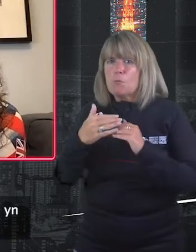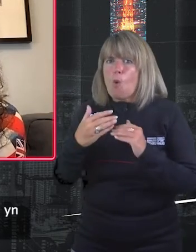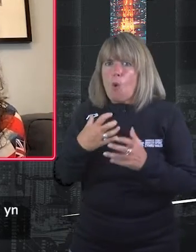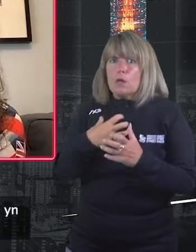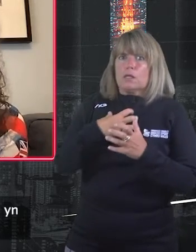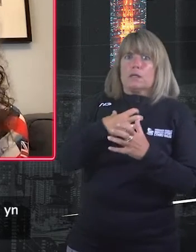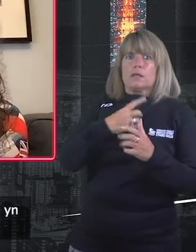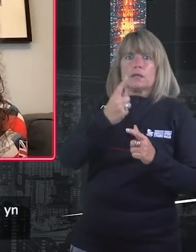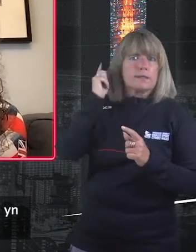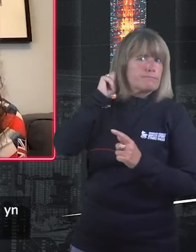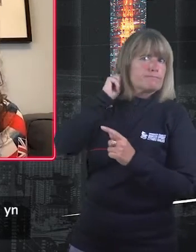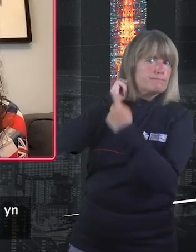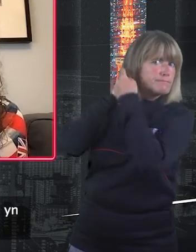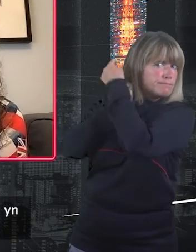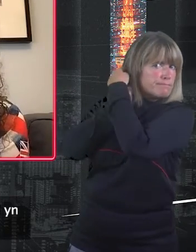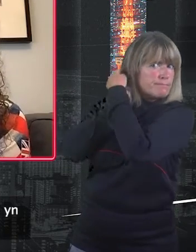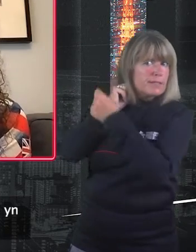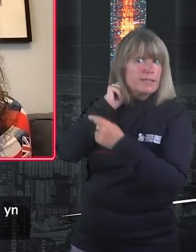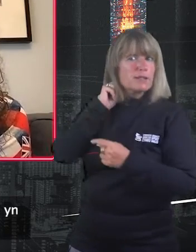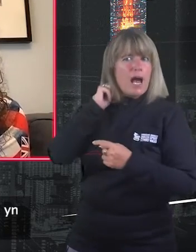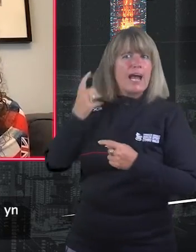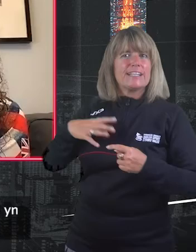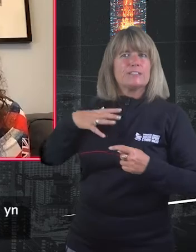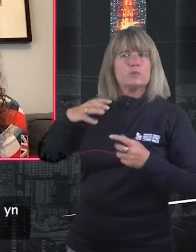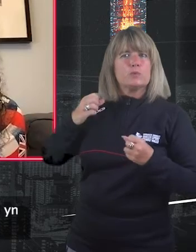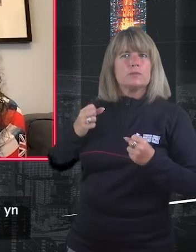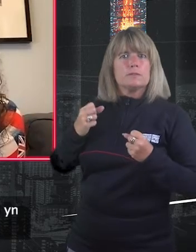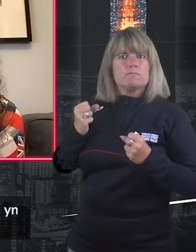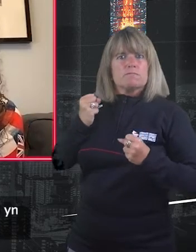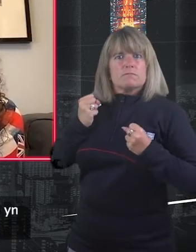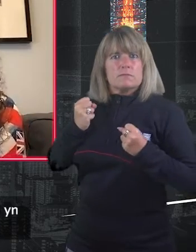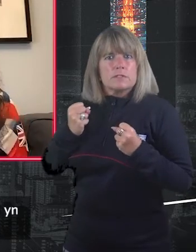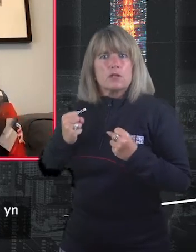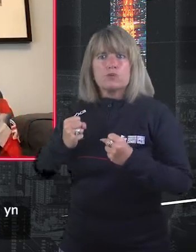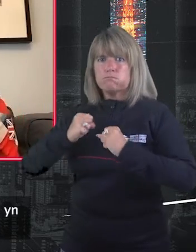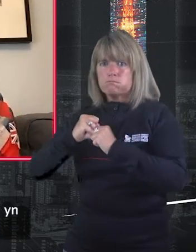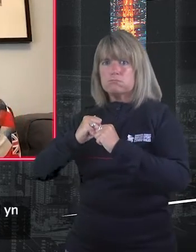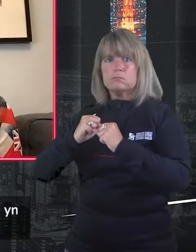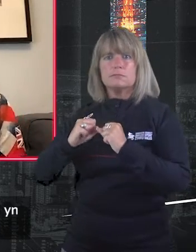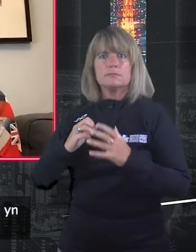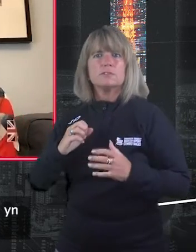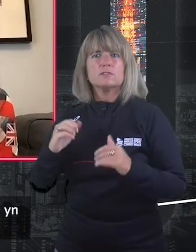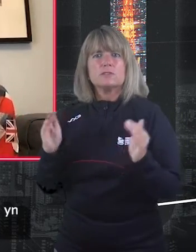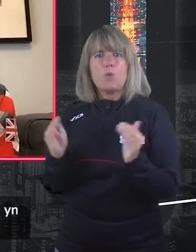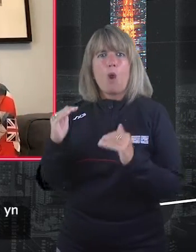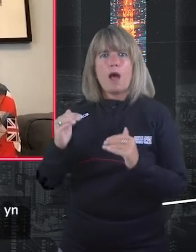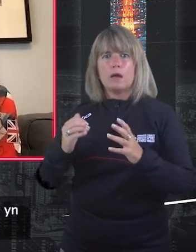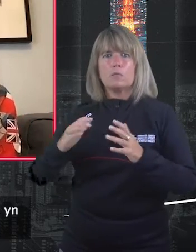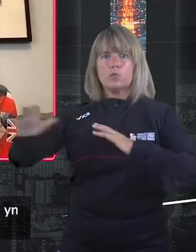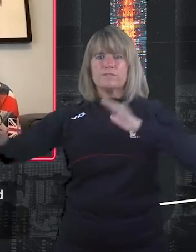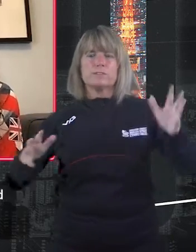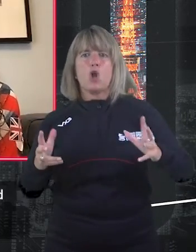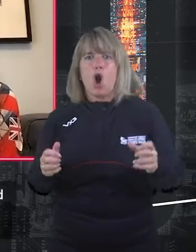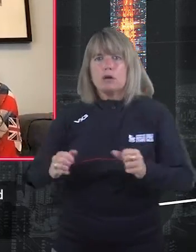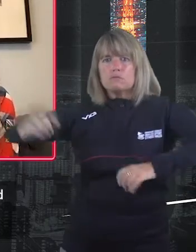bit more fear in the back of my mind of losing, then that's when I tighten up a little bit, restrict myself to a certain, like, kind of smaller variety of moves.